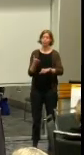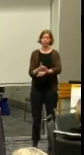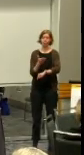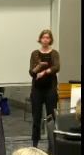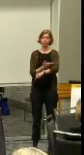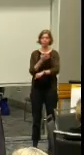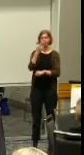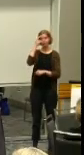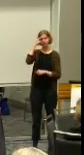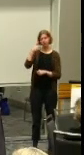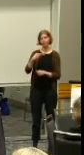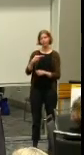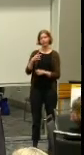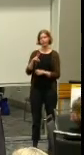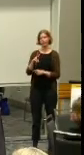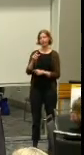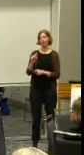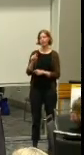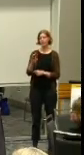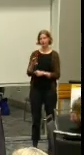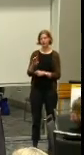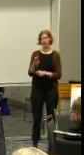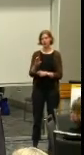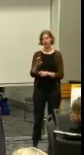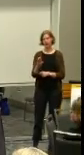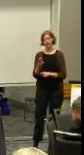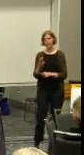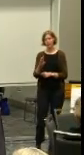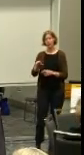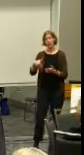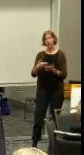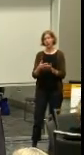that. So everyone has their individual